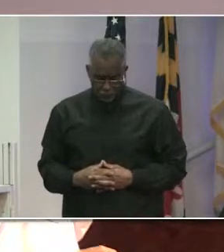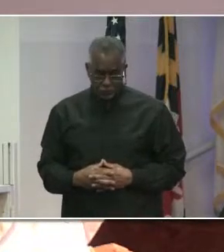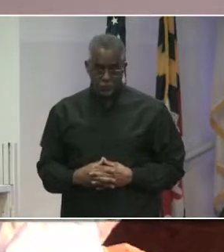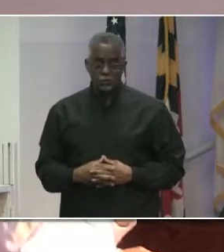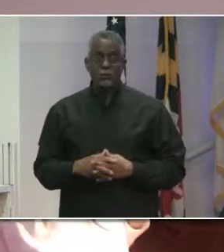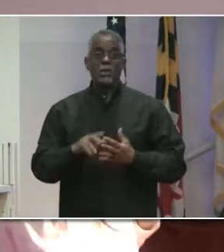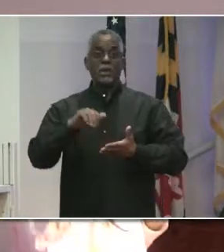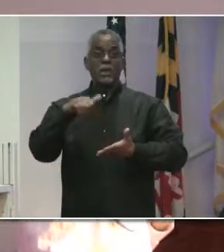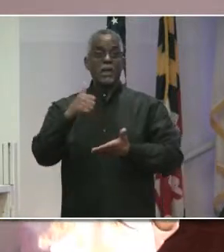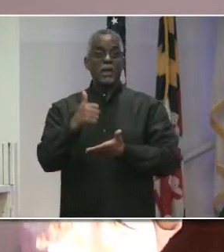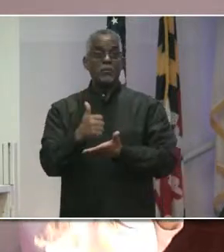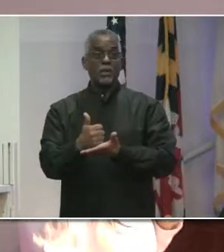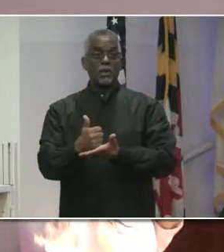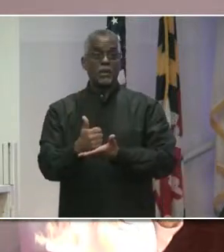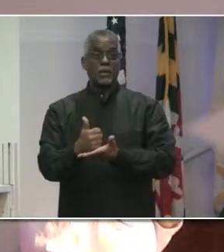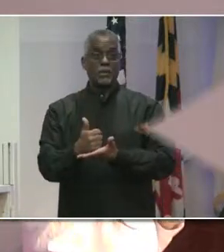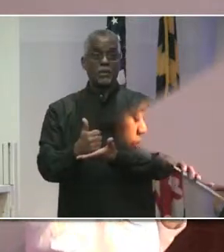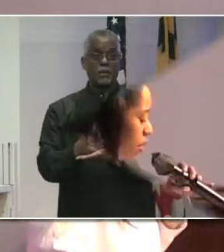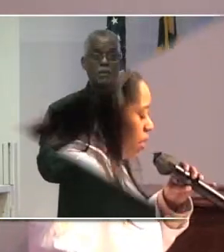Amen.